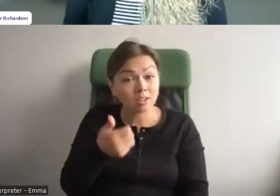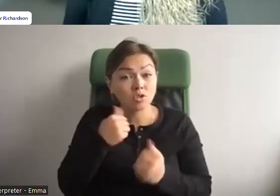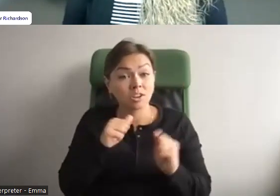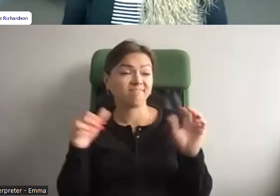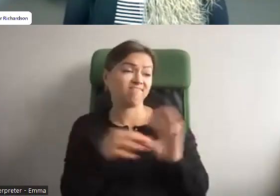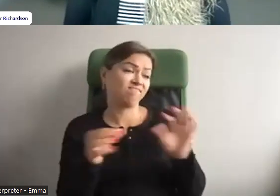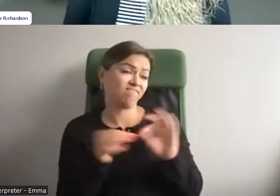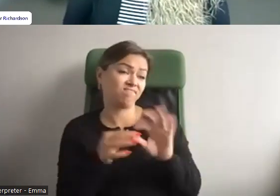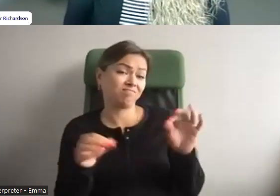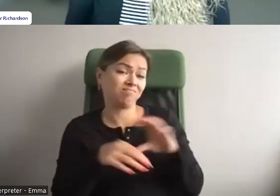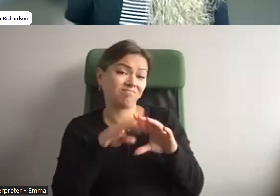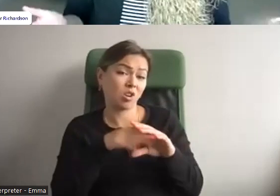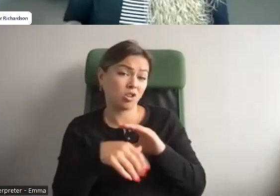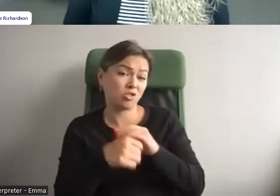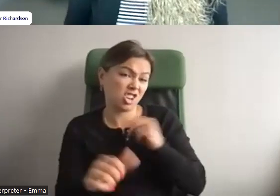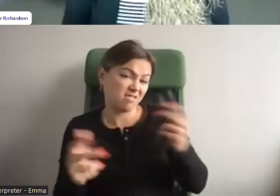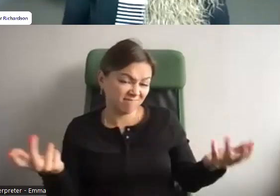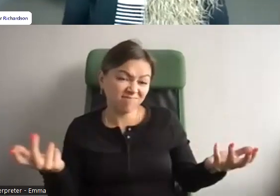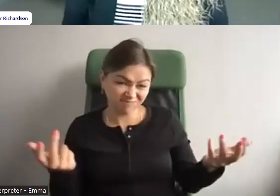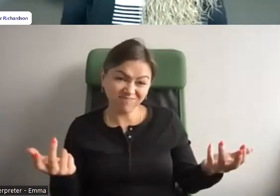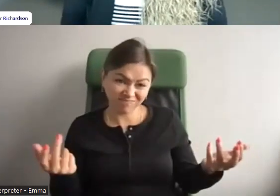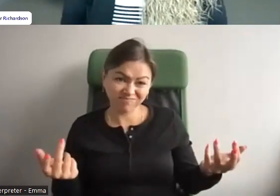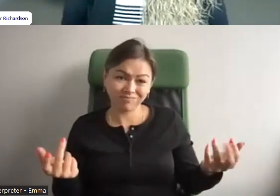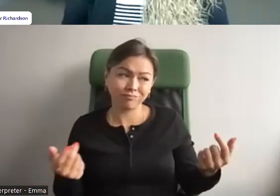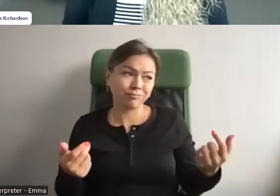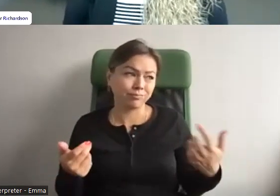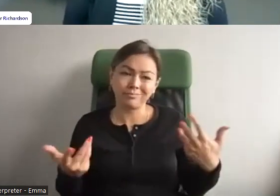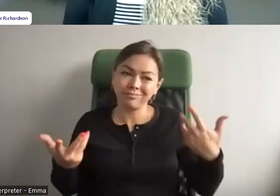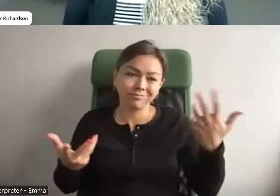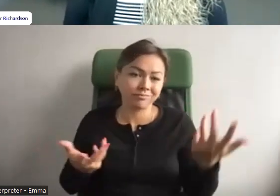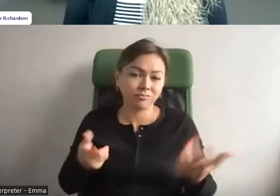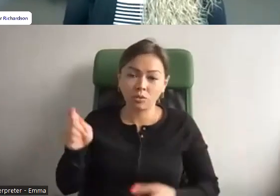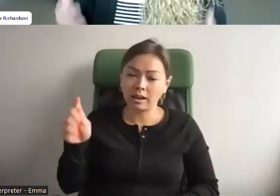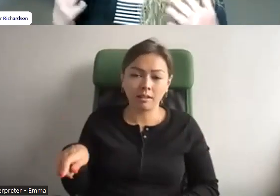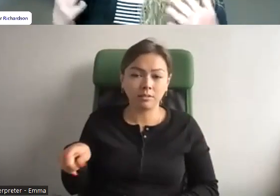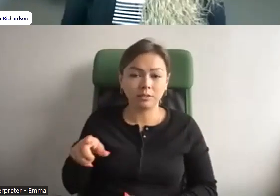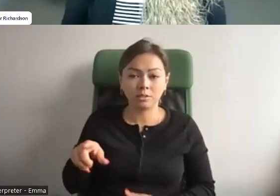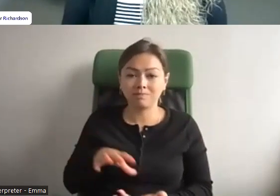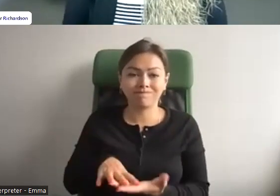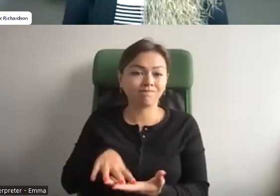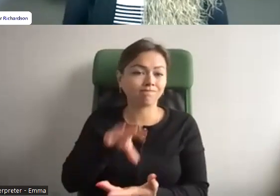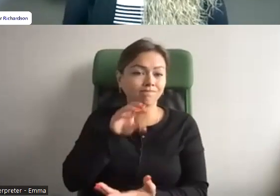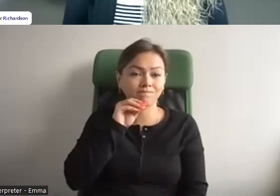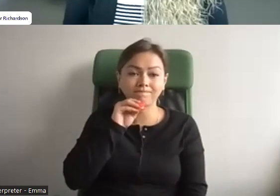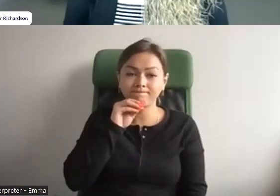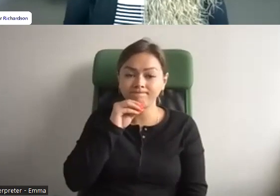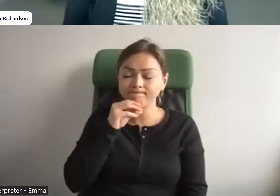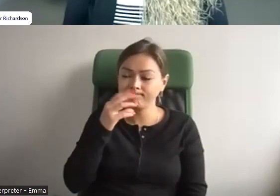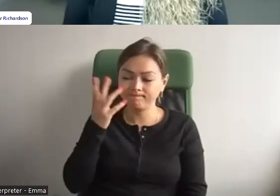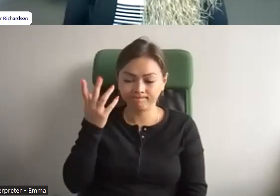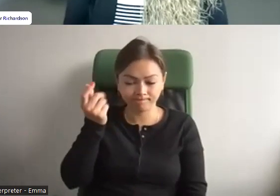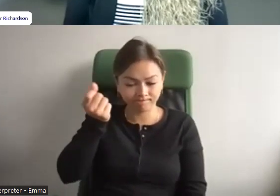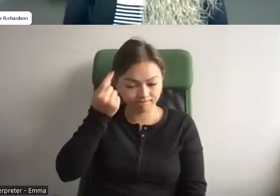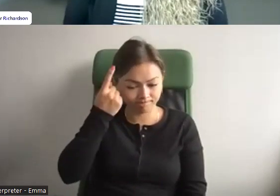would say. And just gotta, I think, learn to sometimes just know that is what